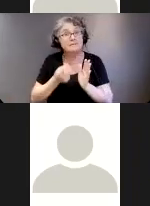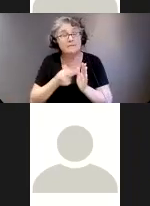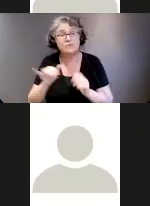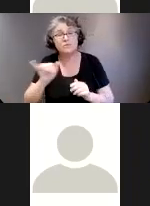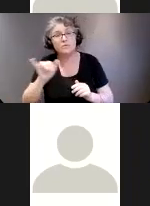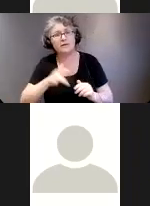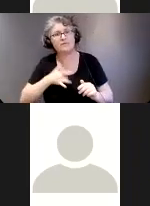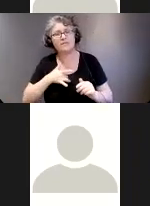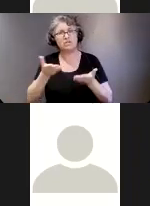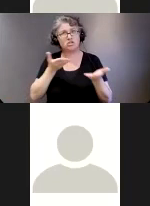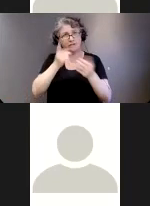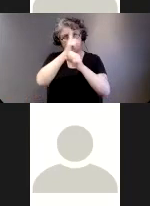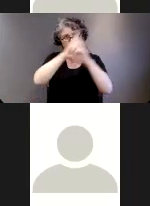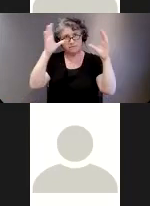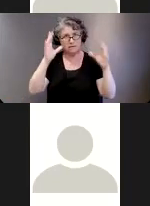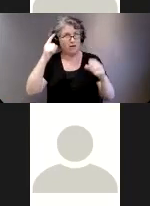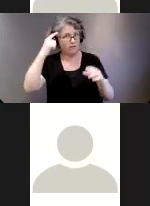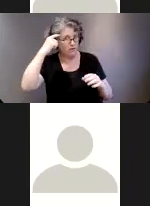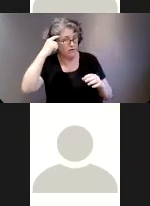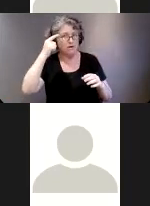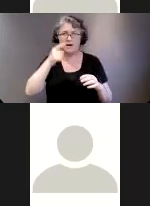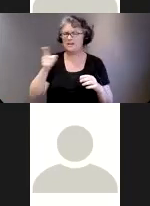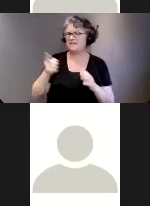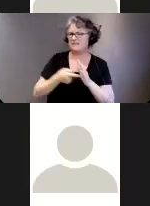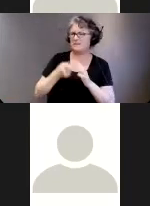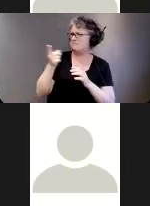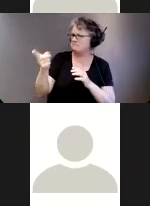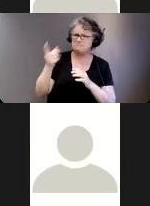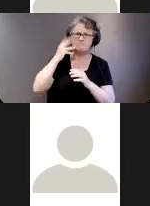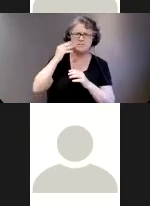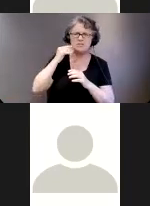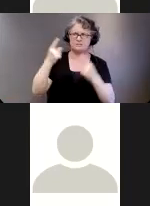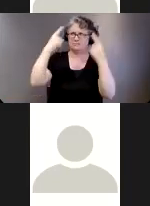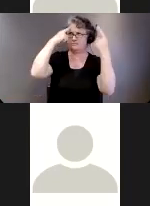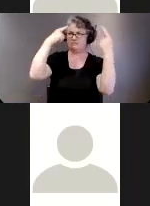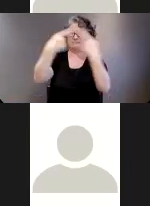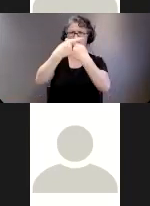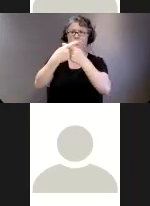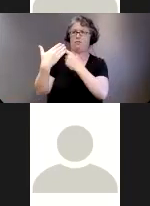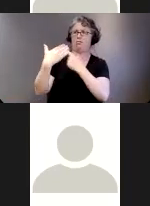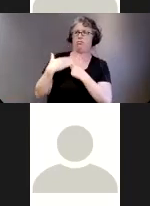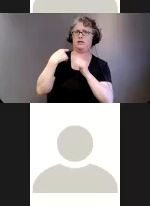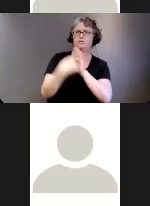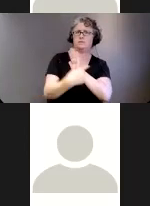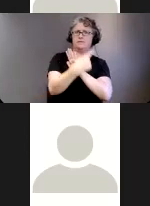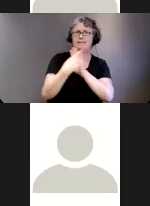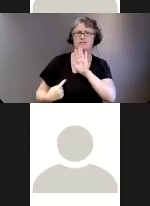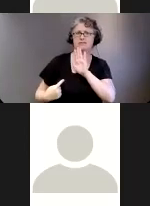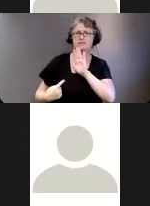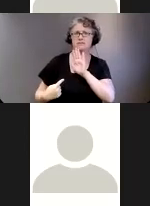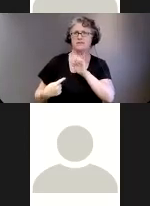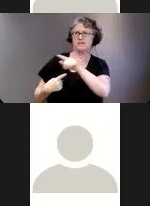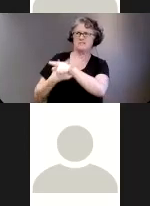the service might be. And sometimes they've had a history of service use where they've experienced discrimination, where they've experienced